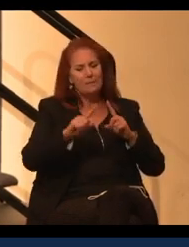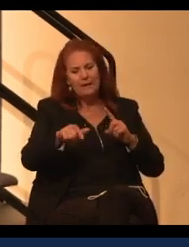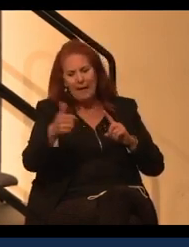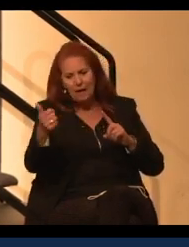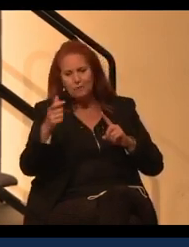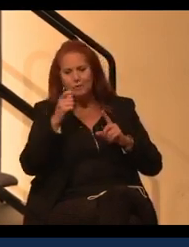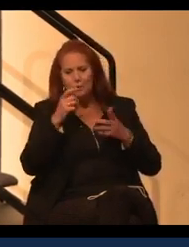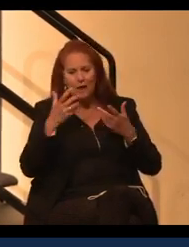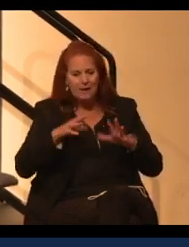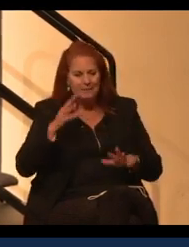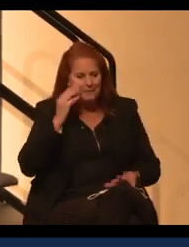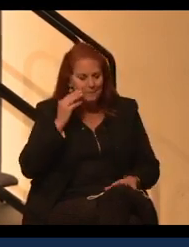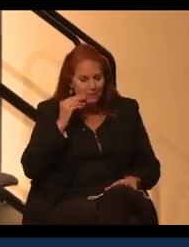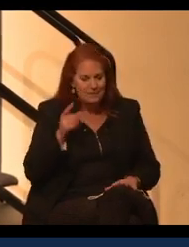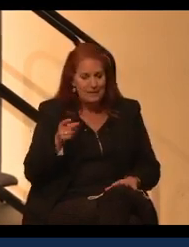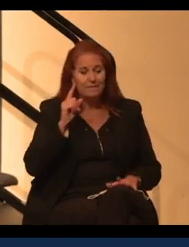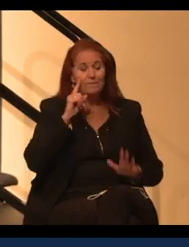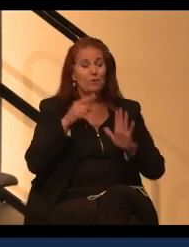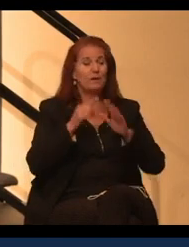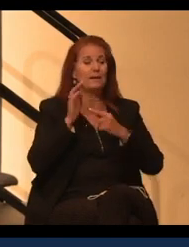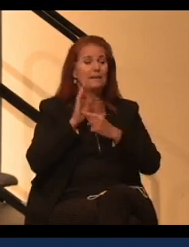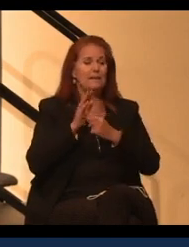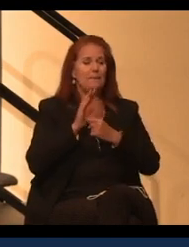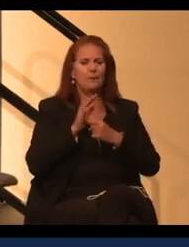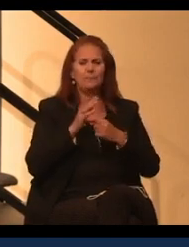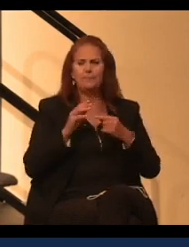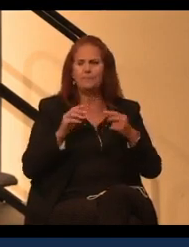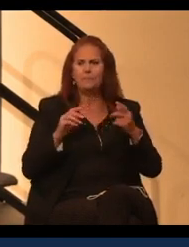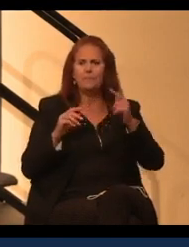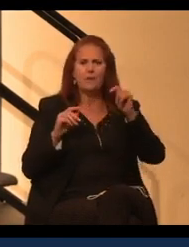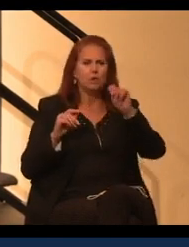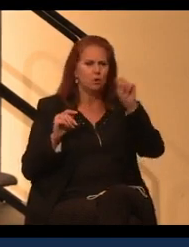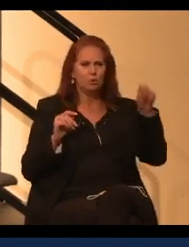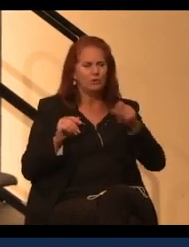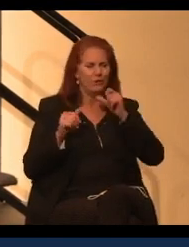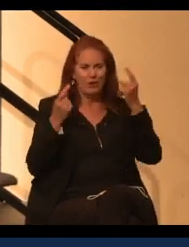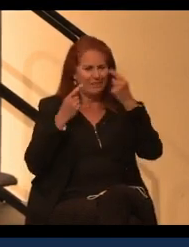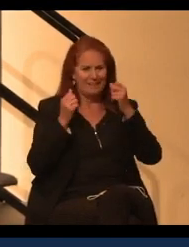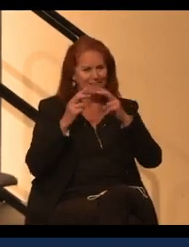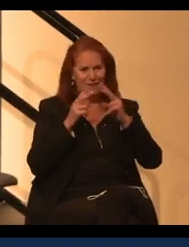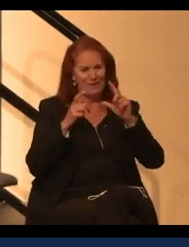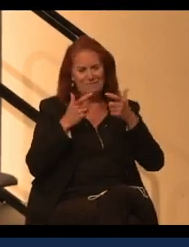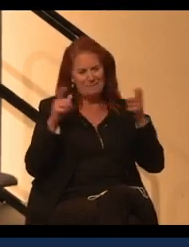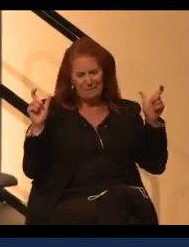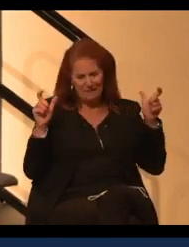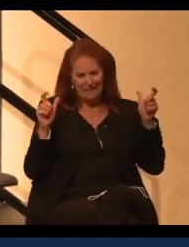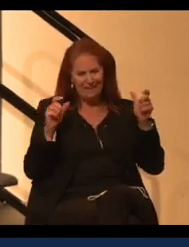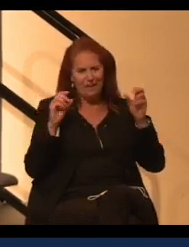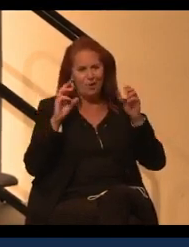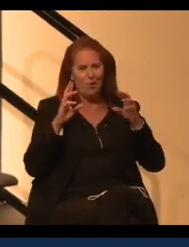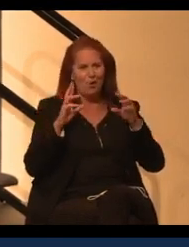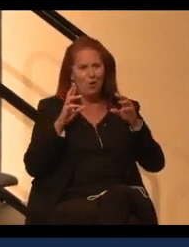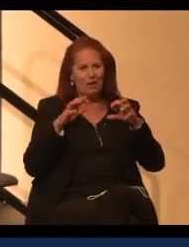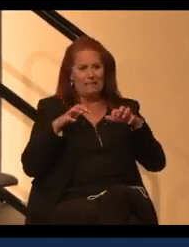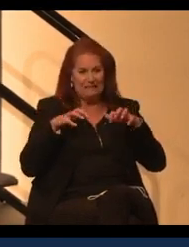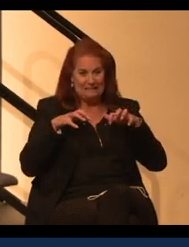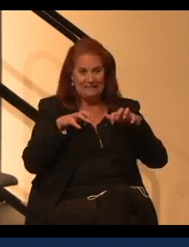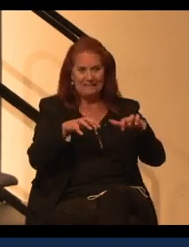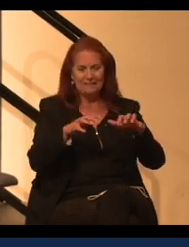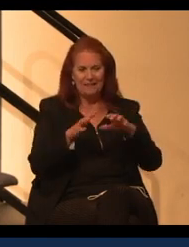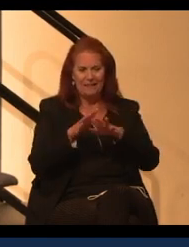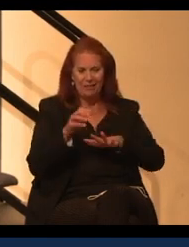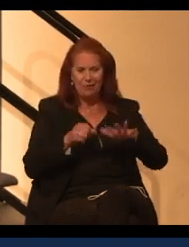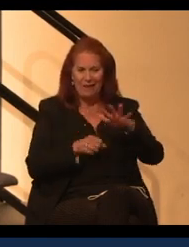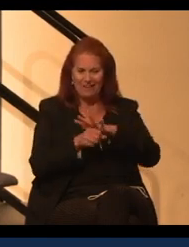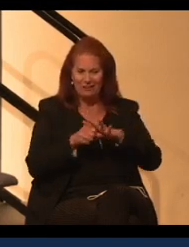who has. For example, Tucson is not considered a very big or densely populated